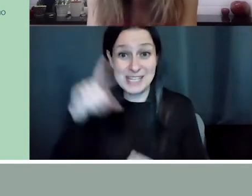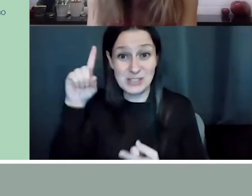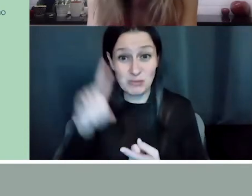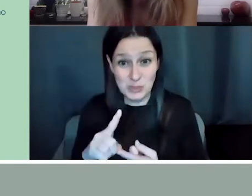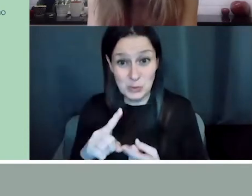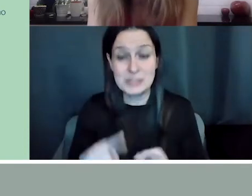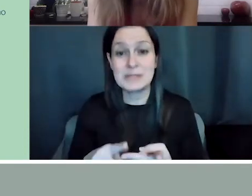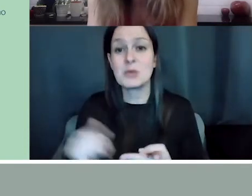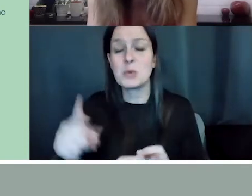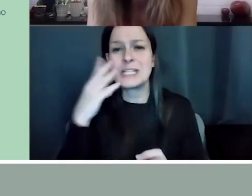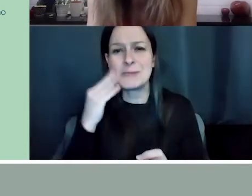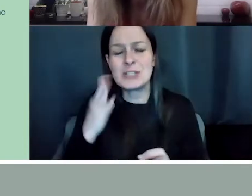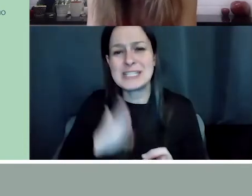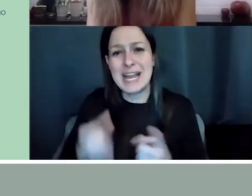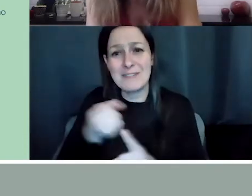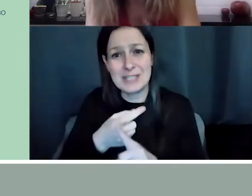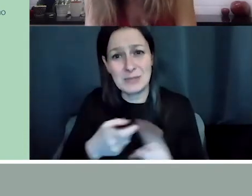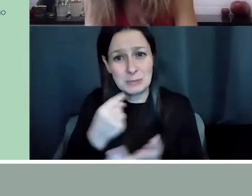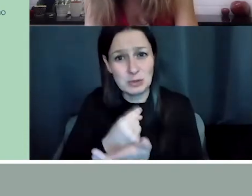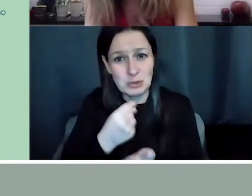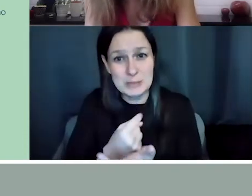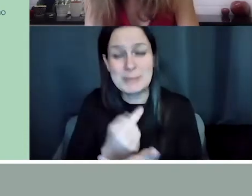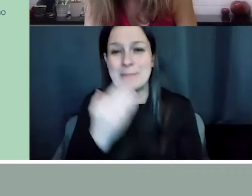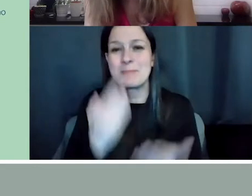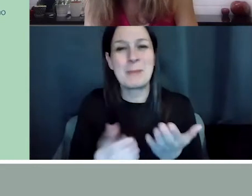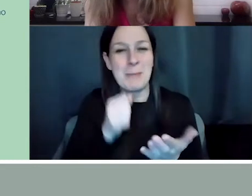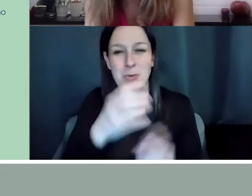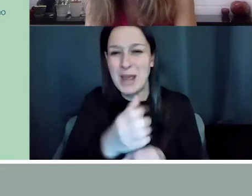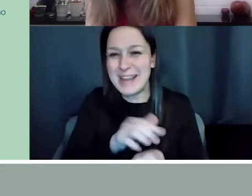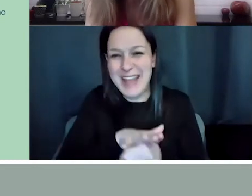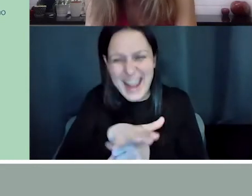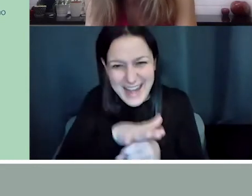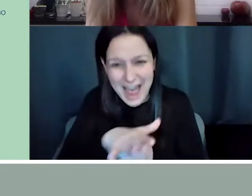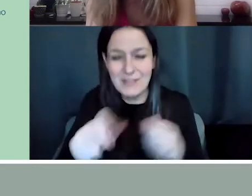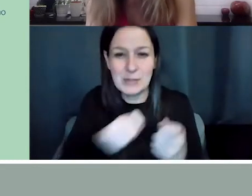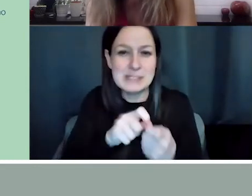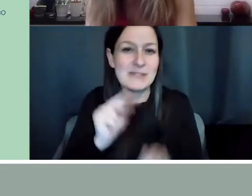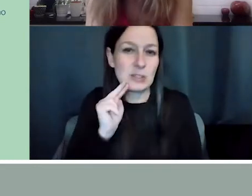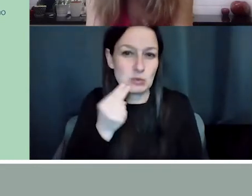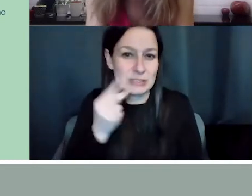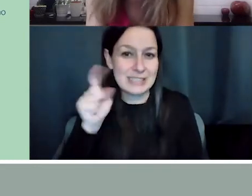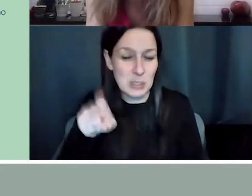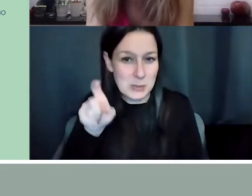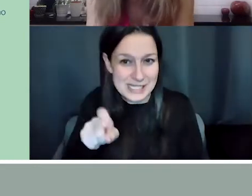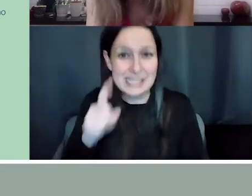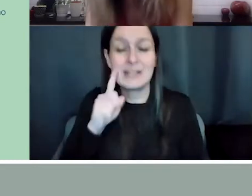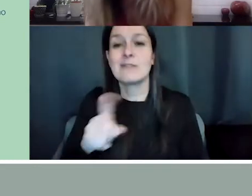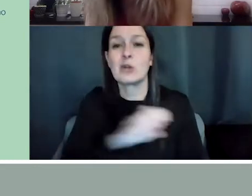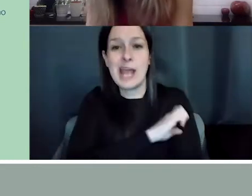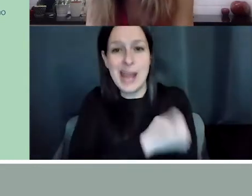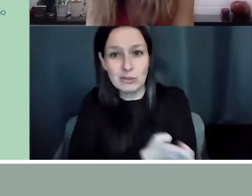you're experiencing side effects from treatment, you may not be getting enough of certain nutrients that you need for energy,